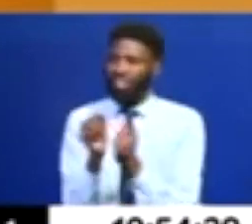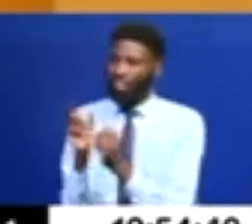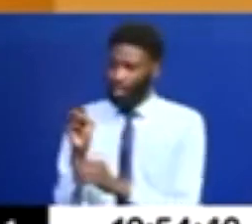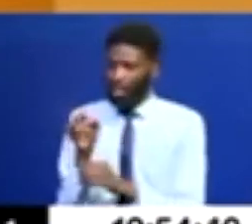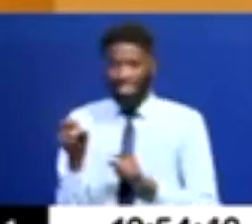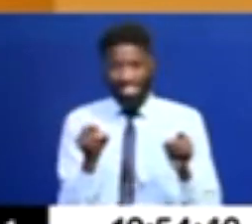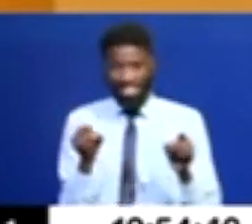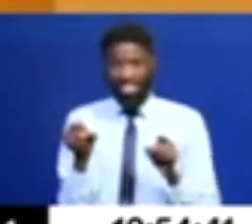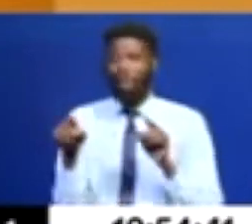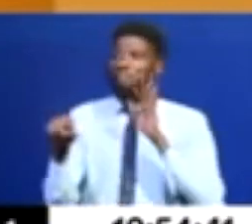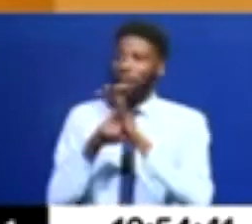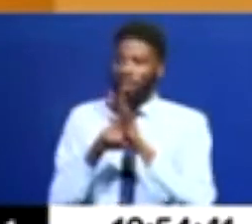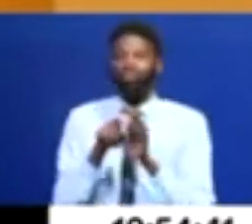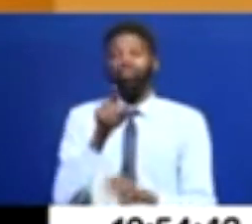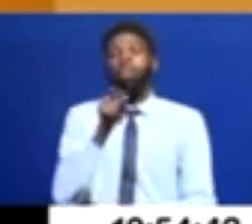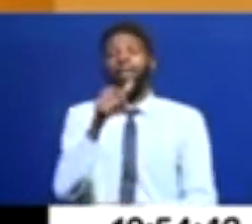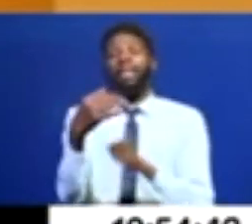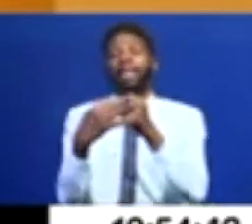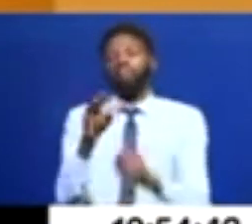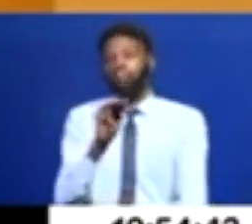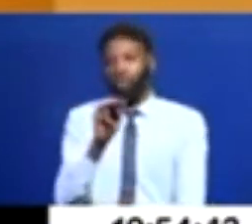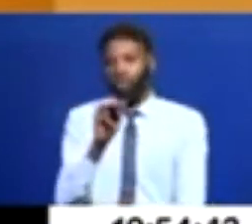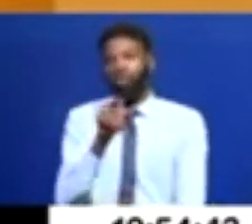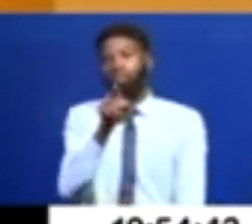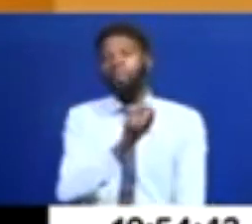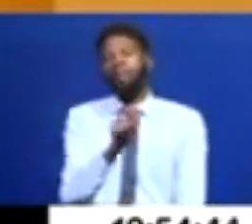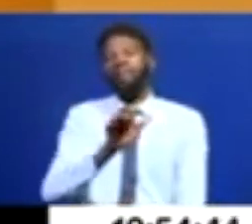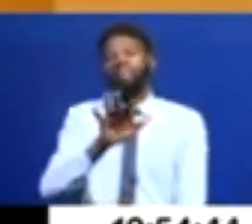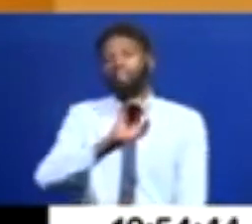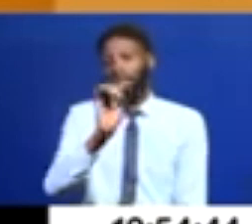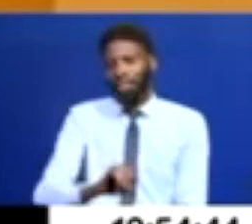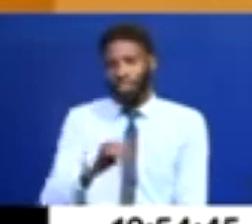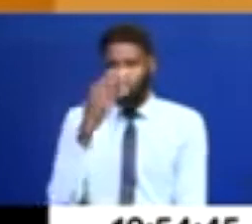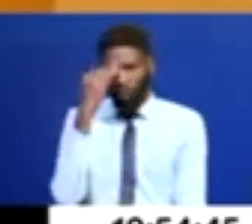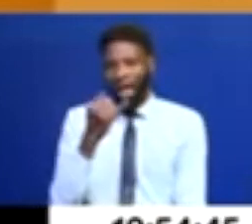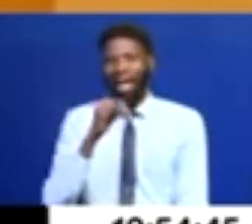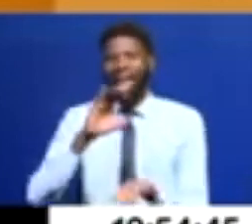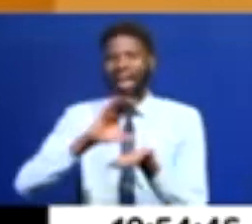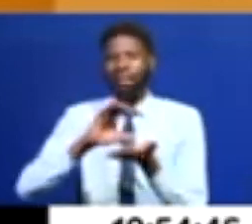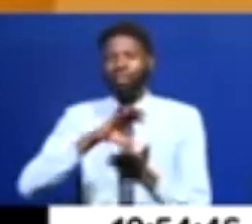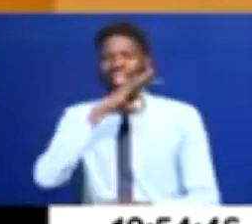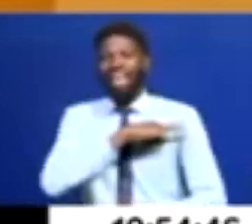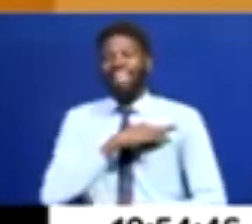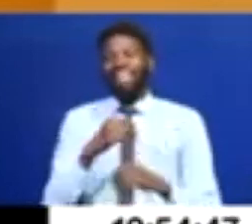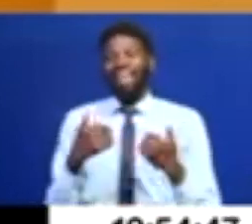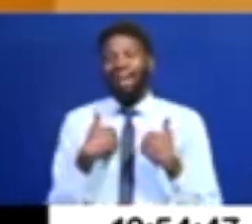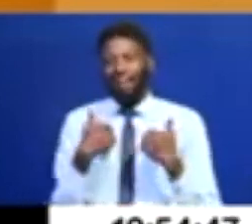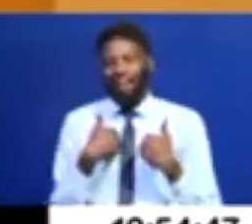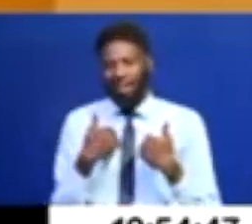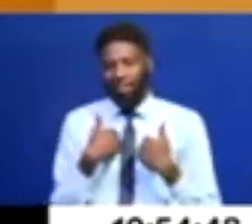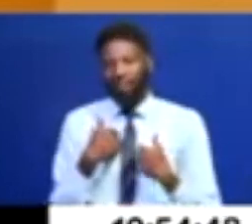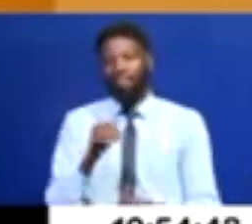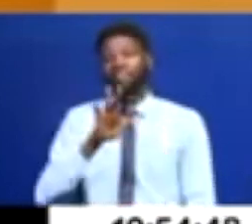and the 2 million. So it's on the eight mm-hmm. that you pay 5%. Mm-hmm. Okay, if the capital gains being paid is 5%. Yeah. Okay. Now it has even gone